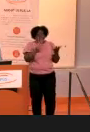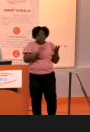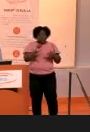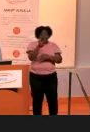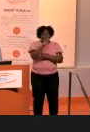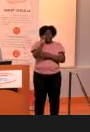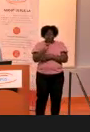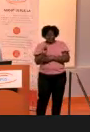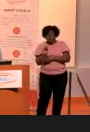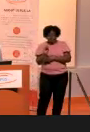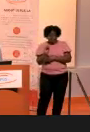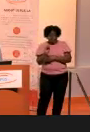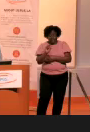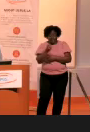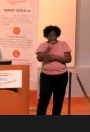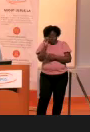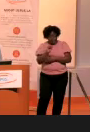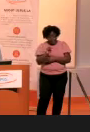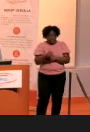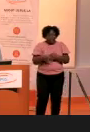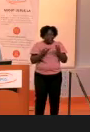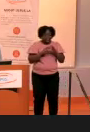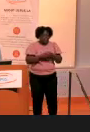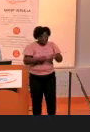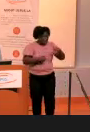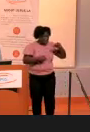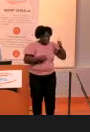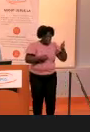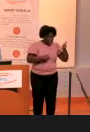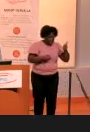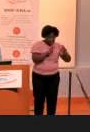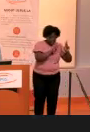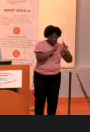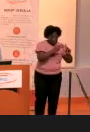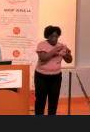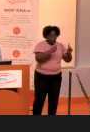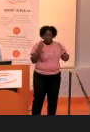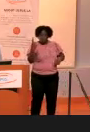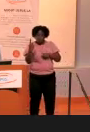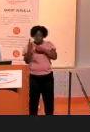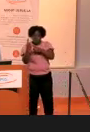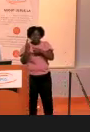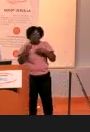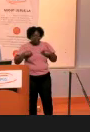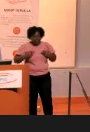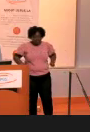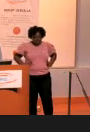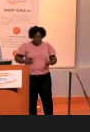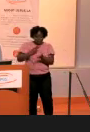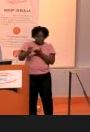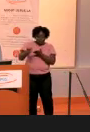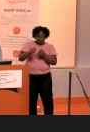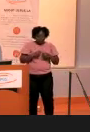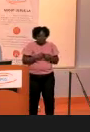10%, so 1 out of every 10 people who developed kidney disease went on to kidney failure.